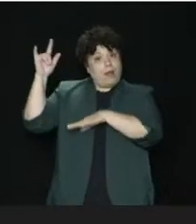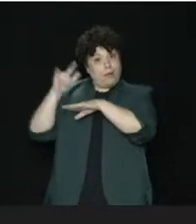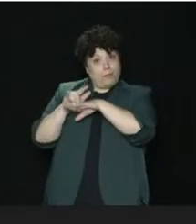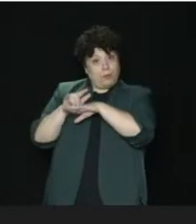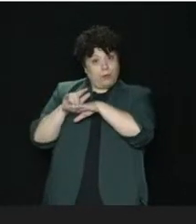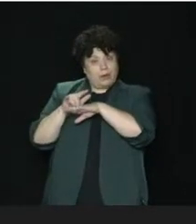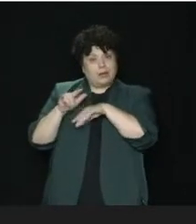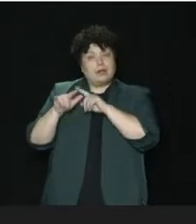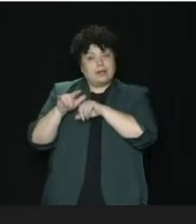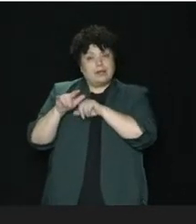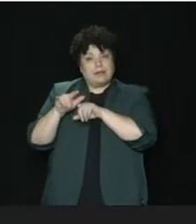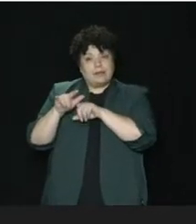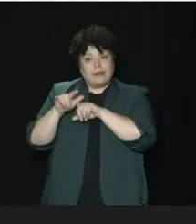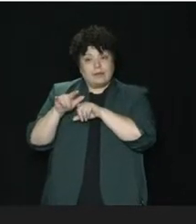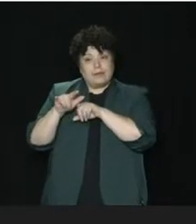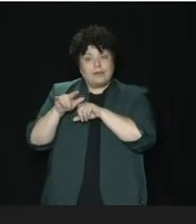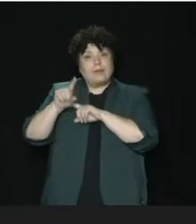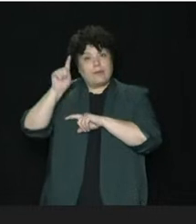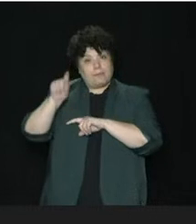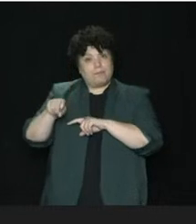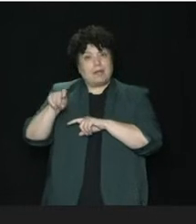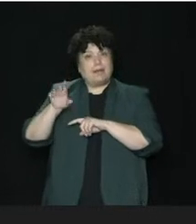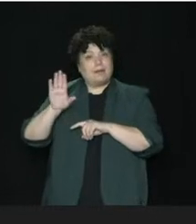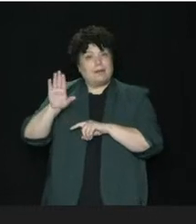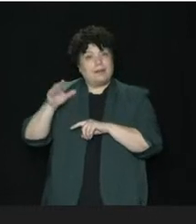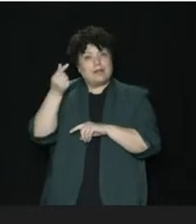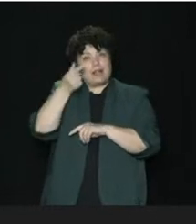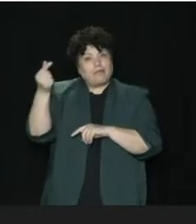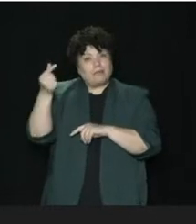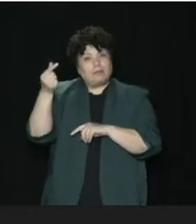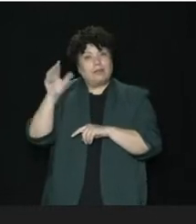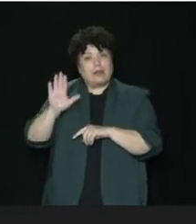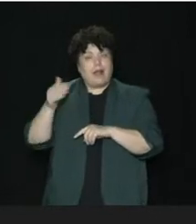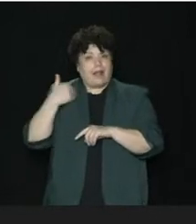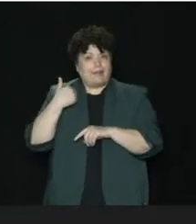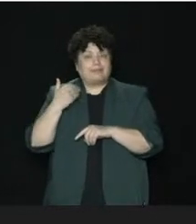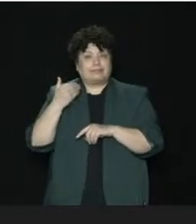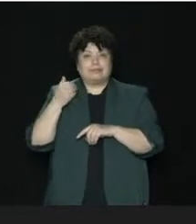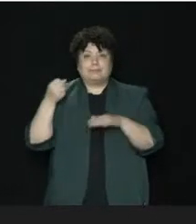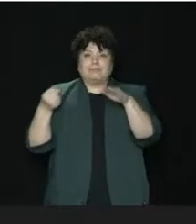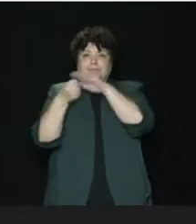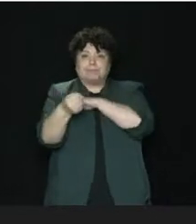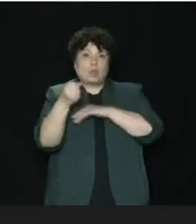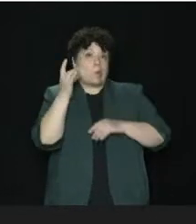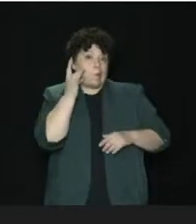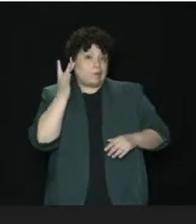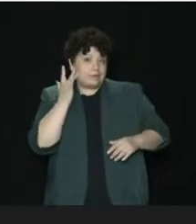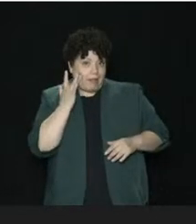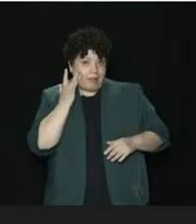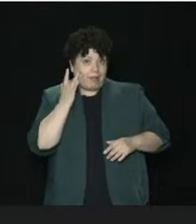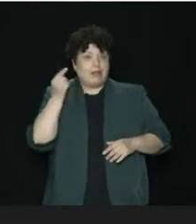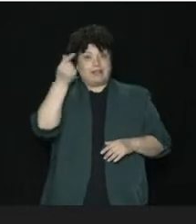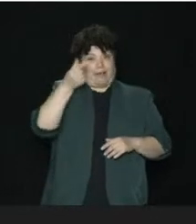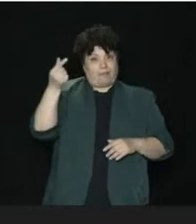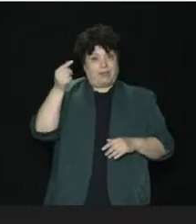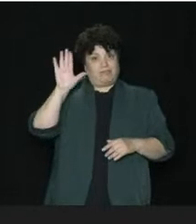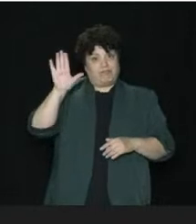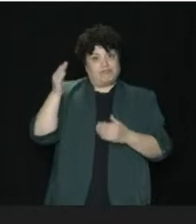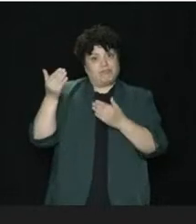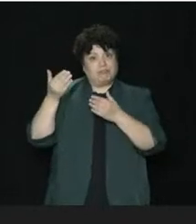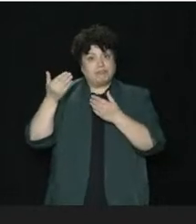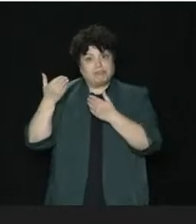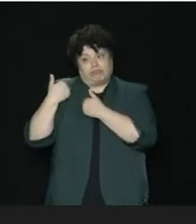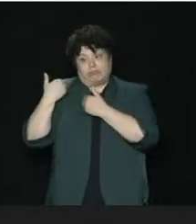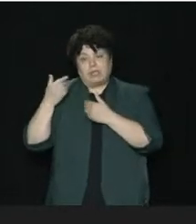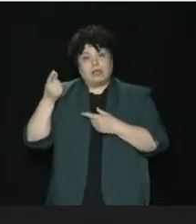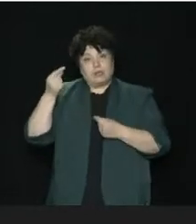do a mandatory government-approved accommodation while waiting for the result of your